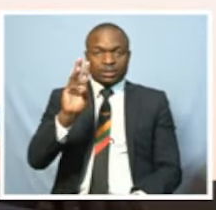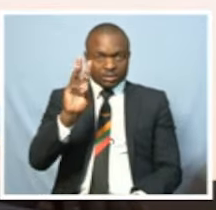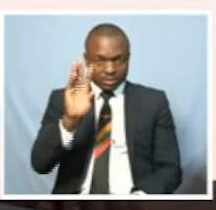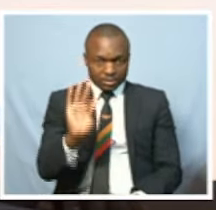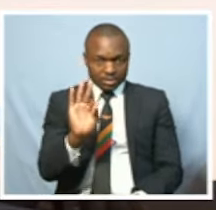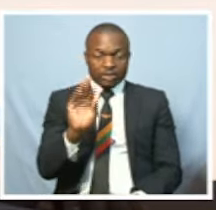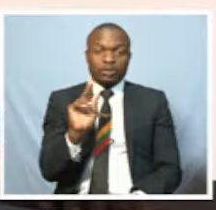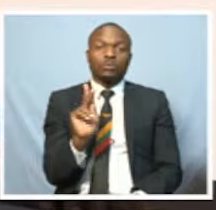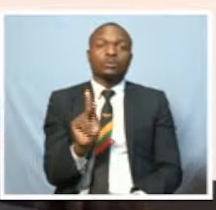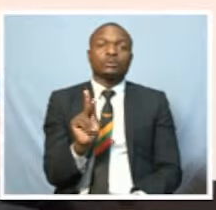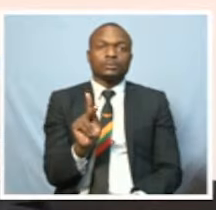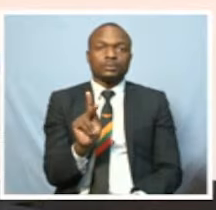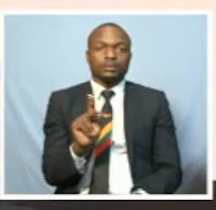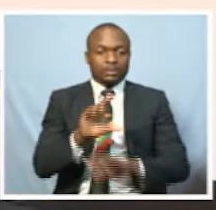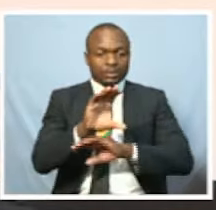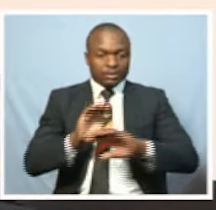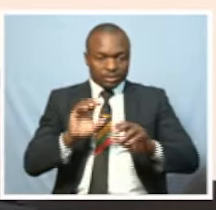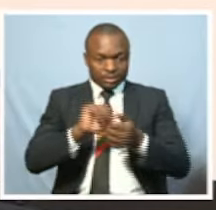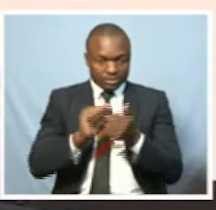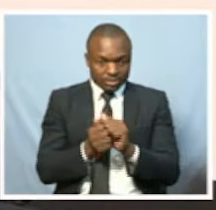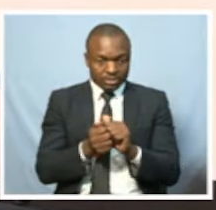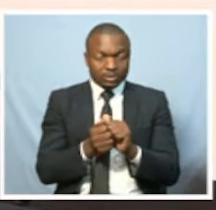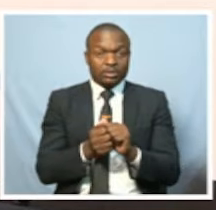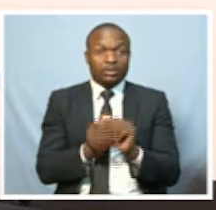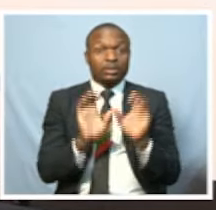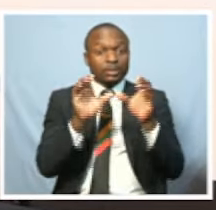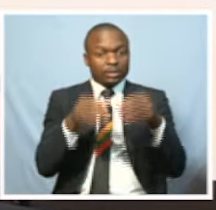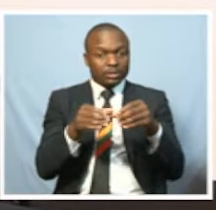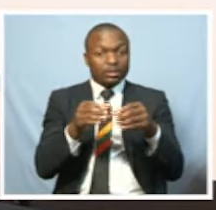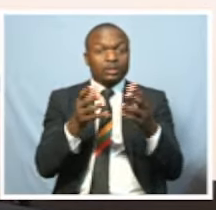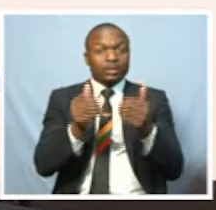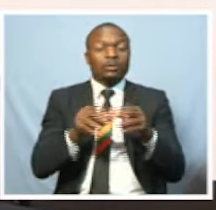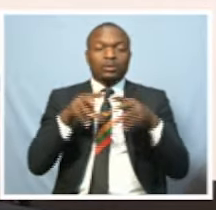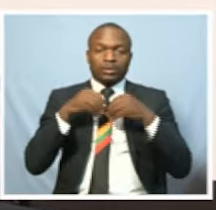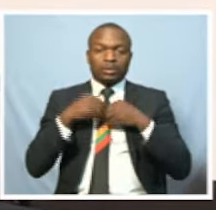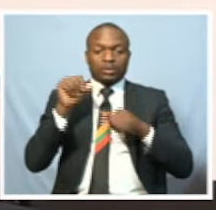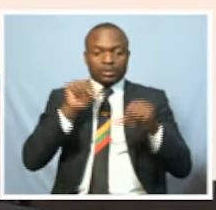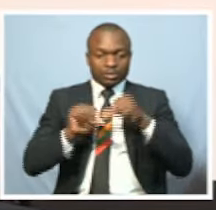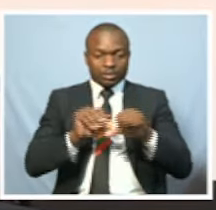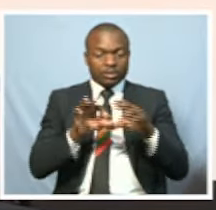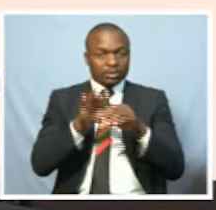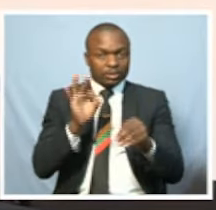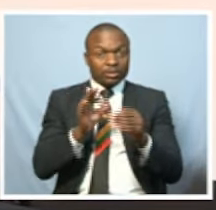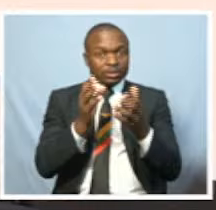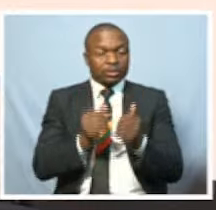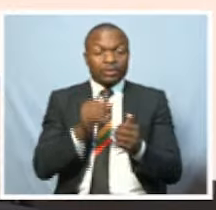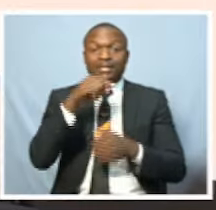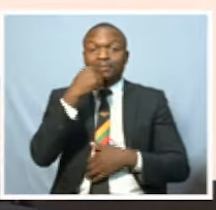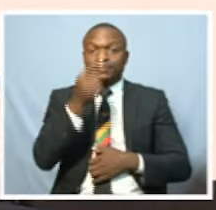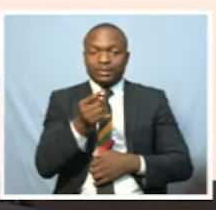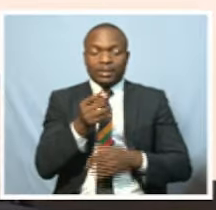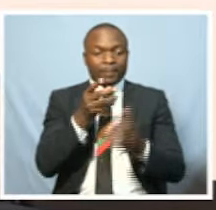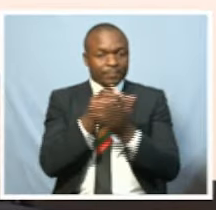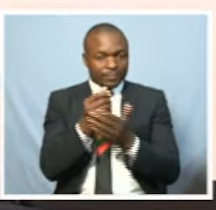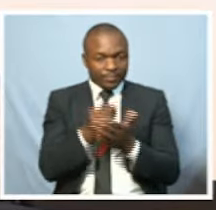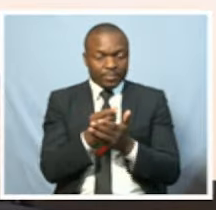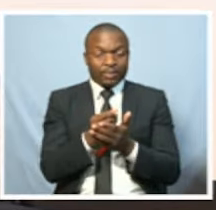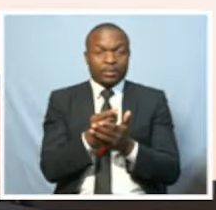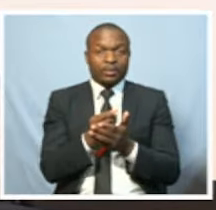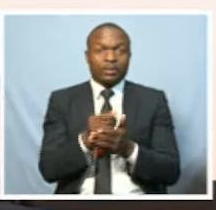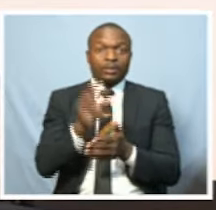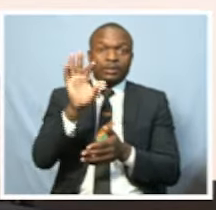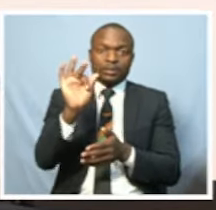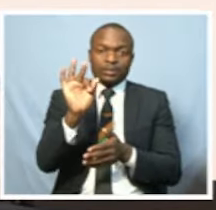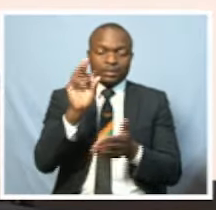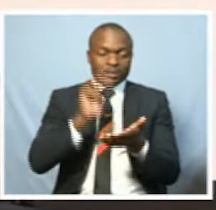292,969 kwacha. Cause of query, the Council wishes to acknowledge the findings of the auditors and would like to state that funds amounting to